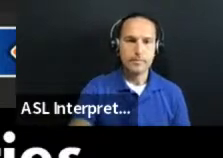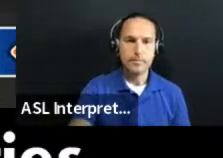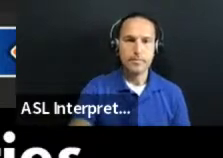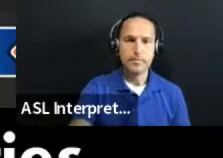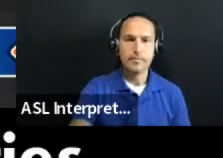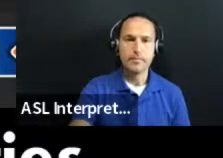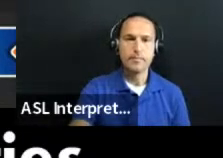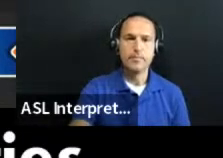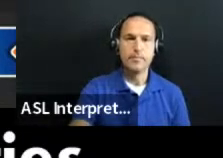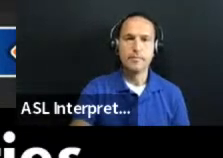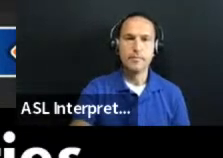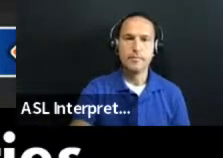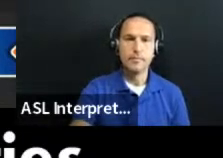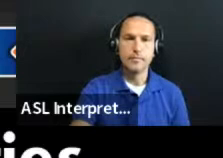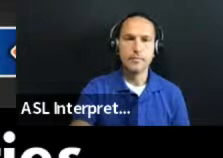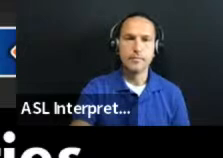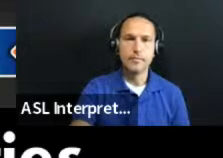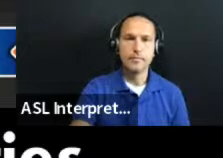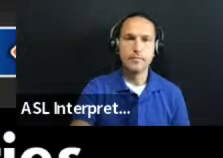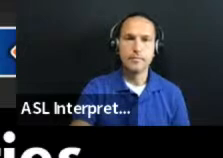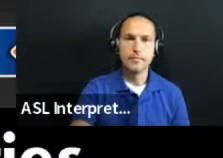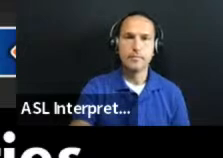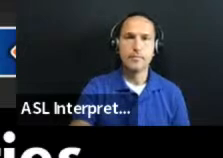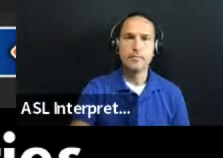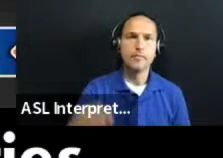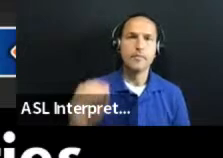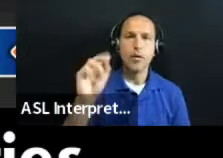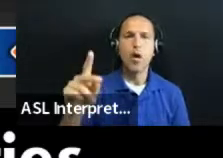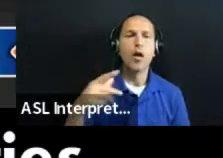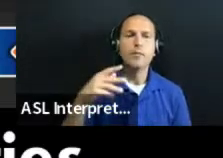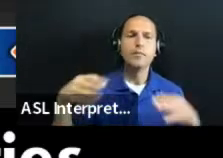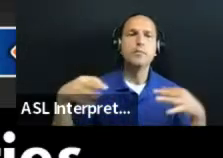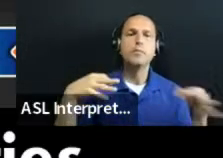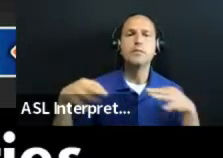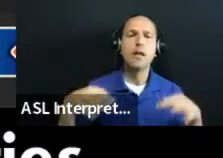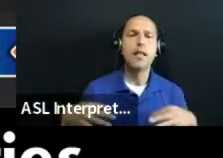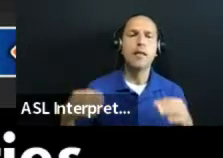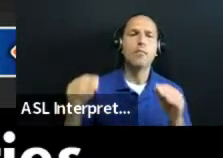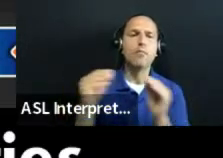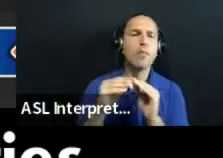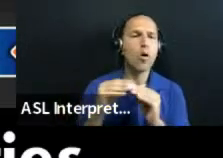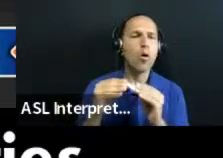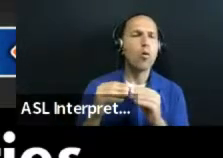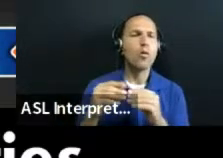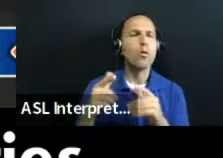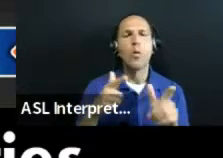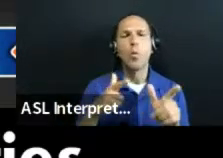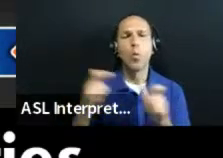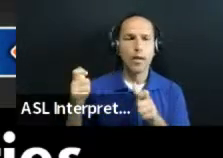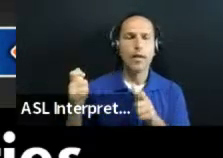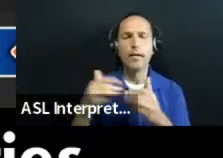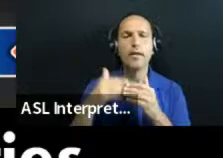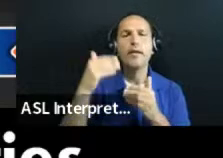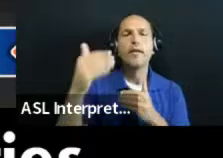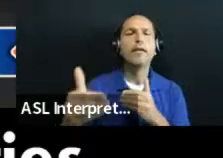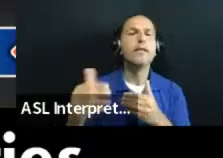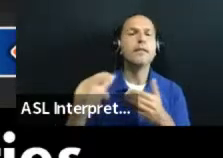All right, so I'm going to actually try to go very quickly through this next few slides so that we can get